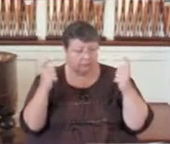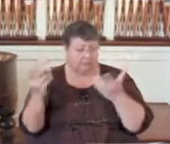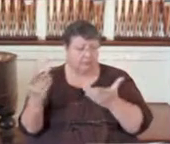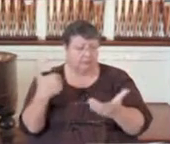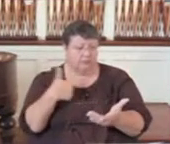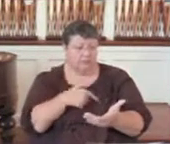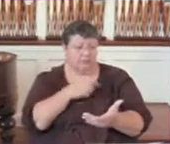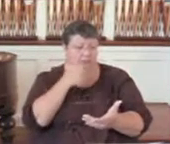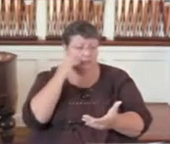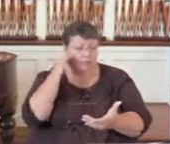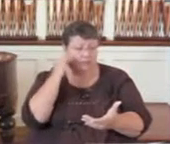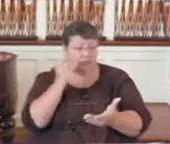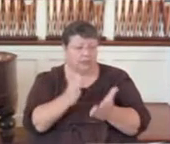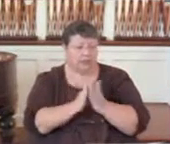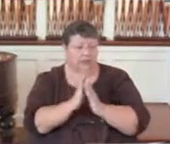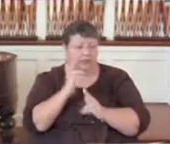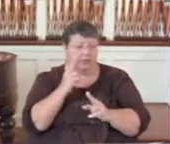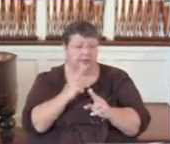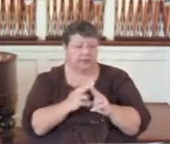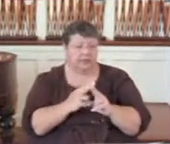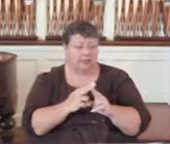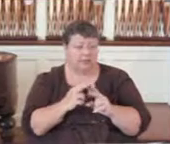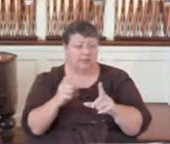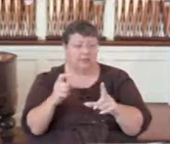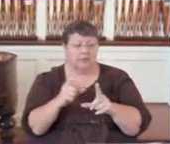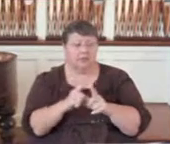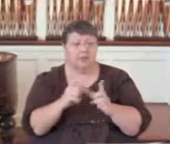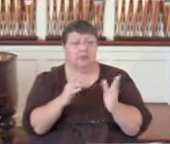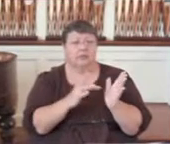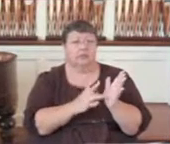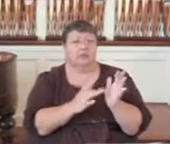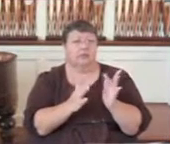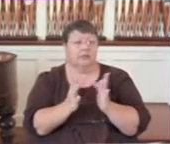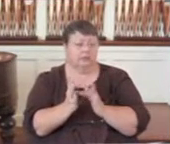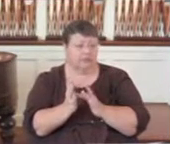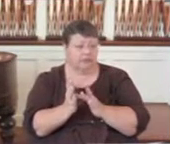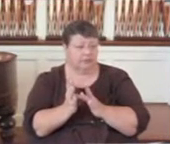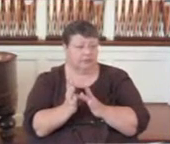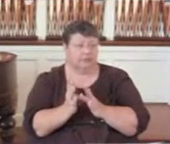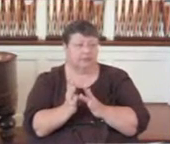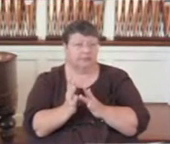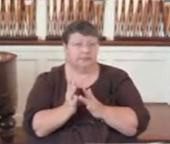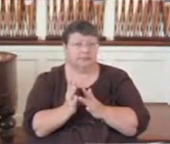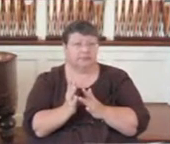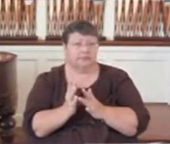us home. We pray in the name and the words of Jesus.